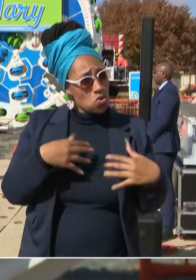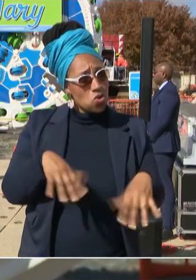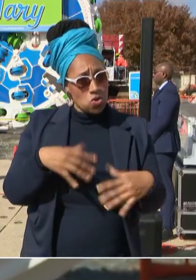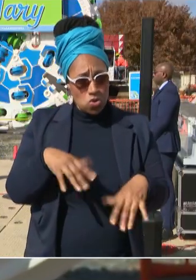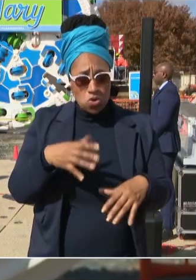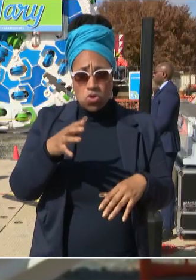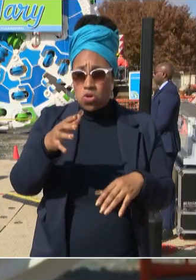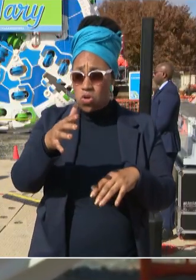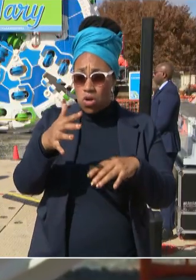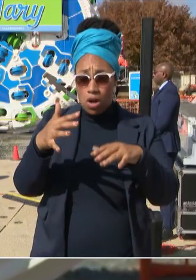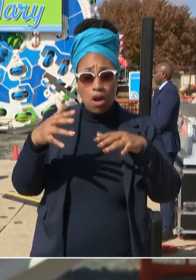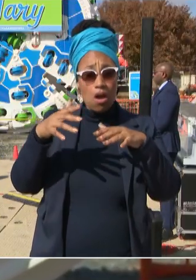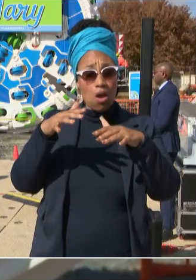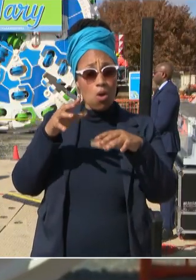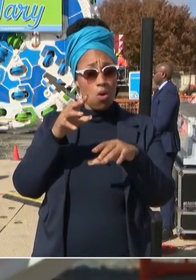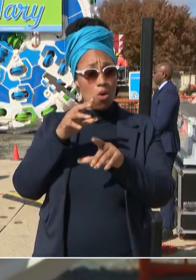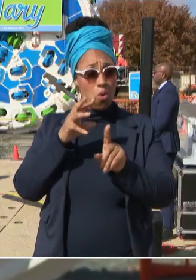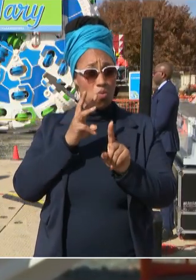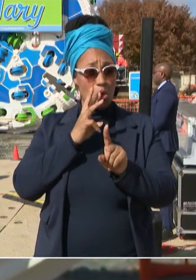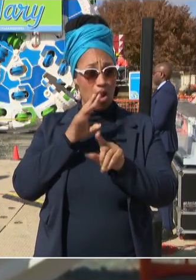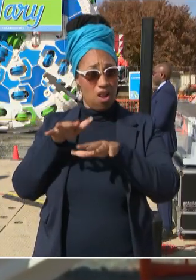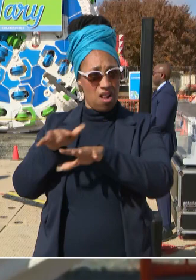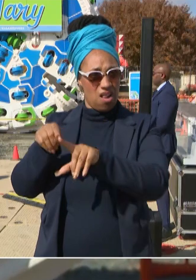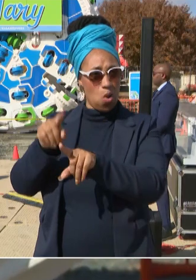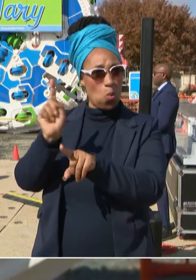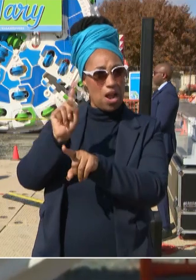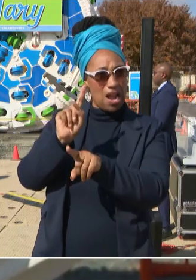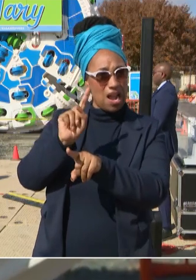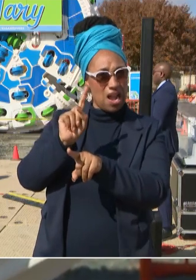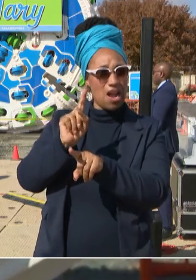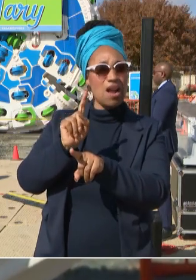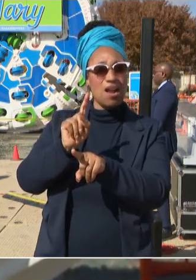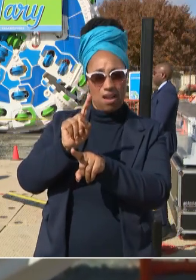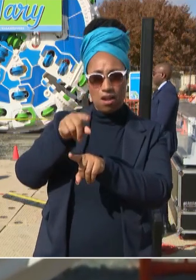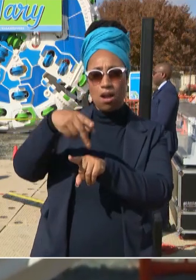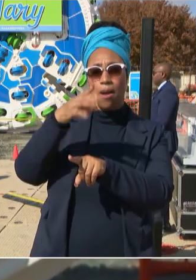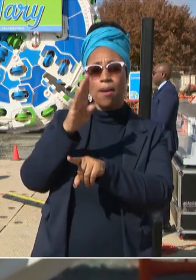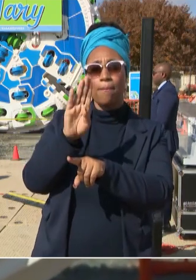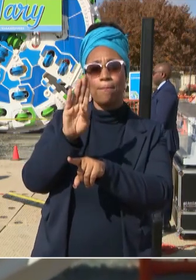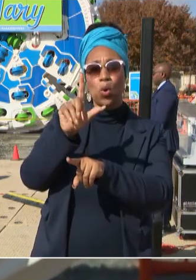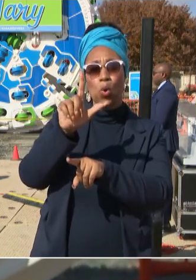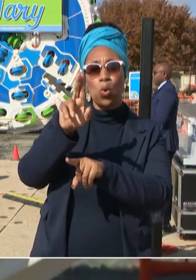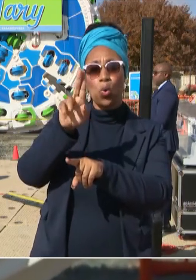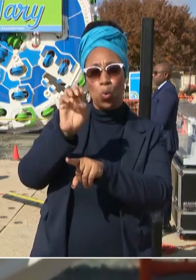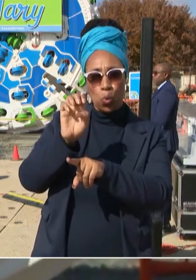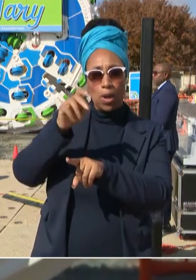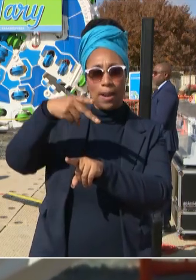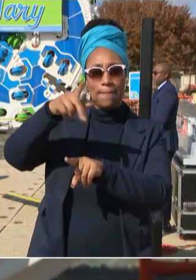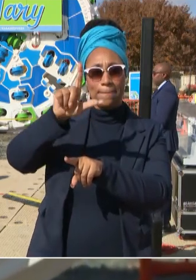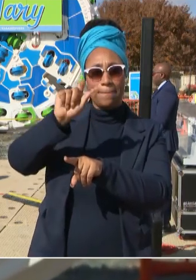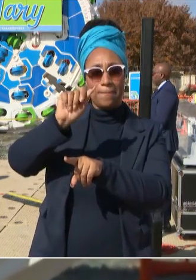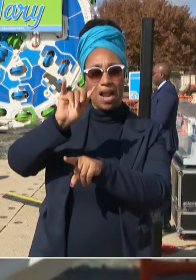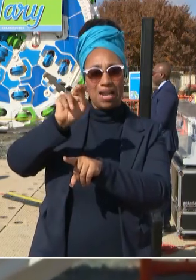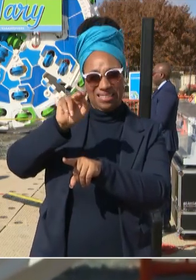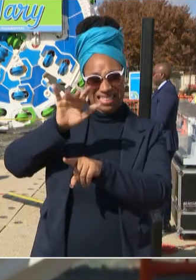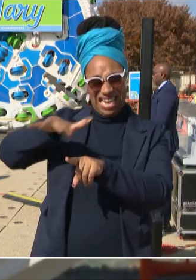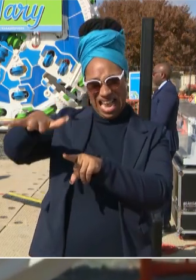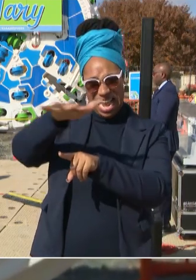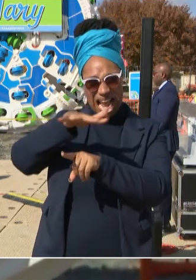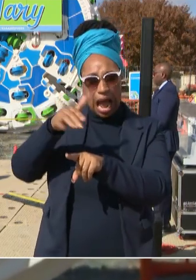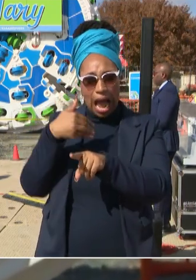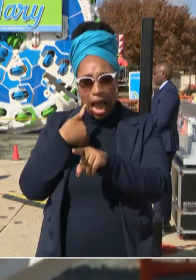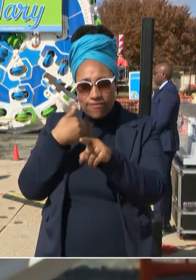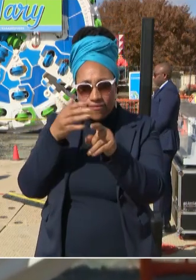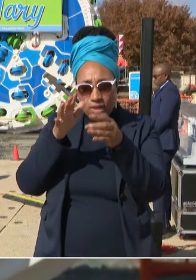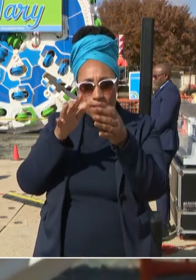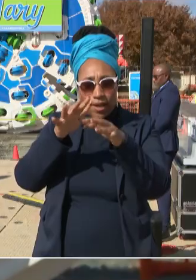water is turned into almost potable standard water and returned to safely to the Potomac River, and